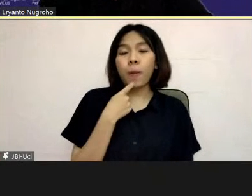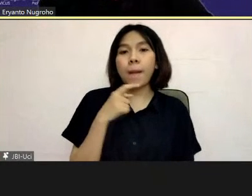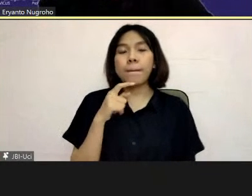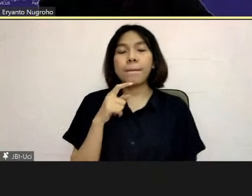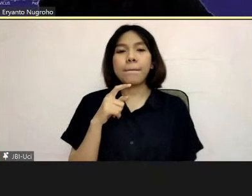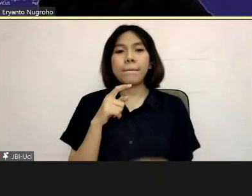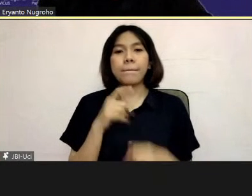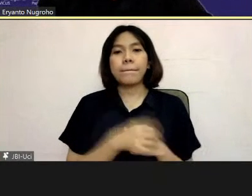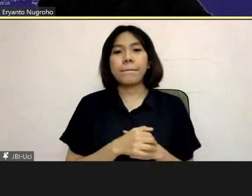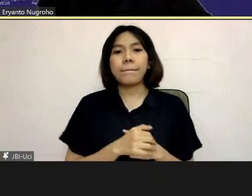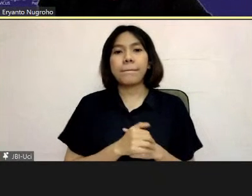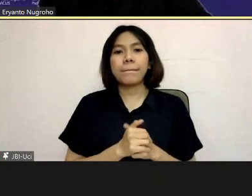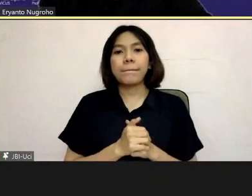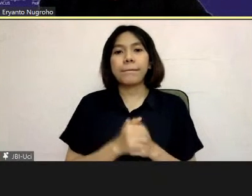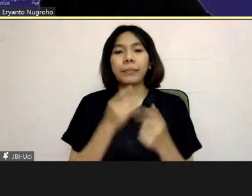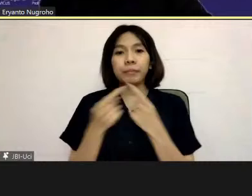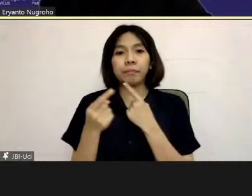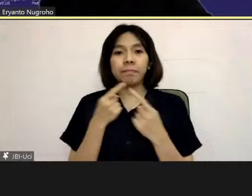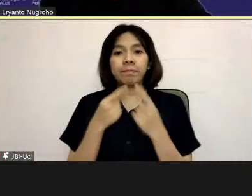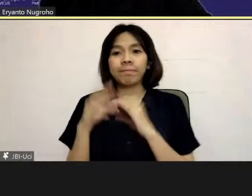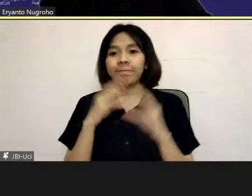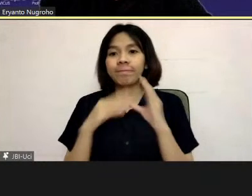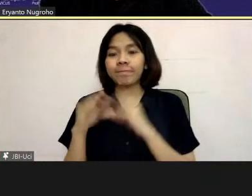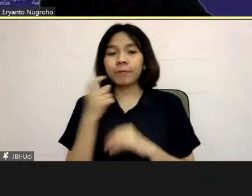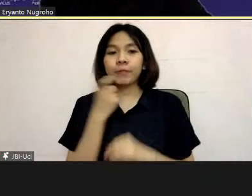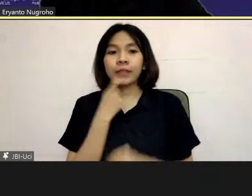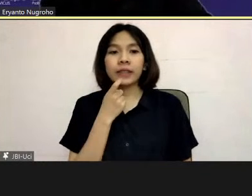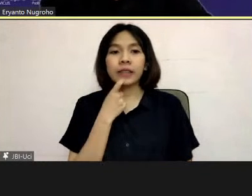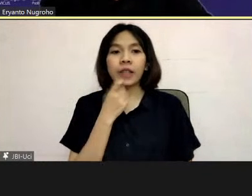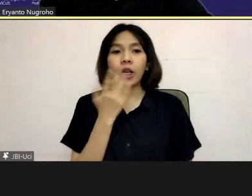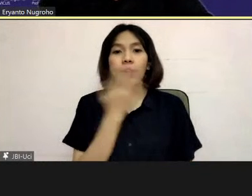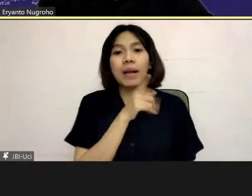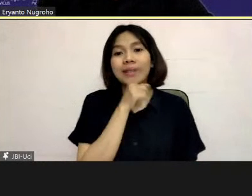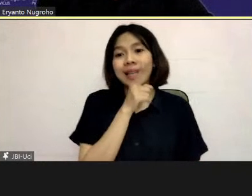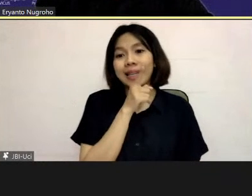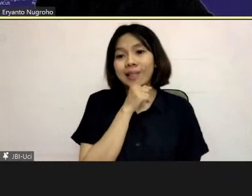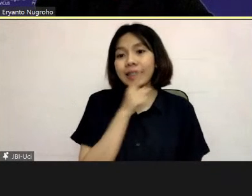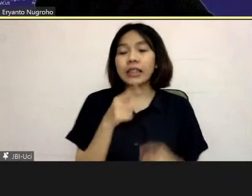translate the priority issues developed in English by the working group,